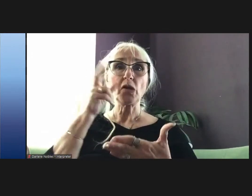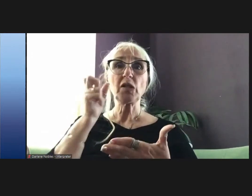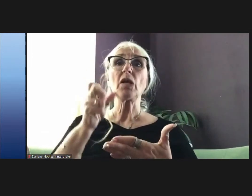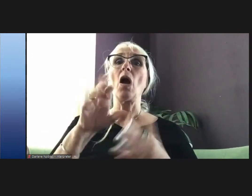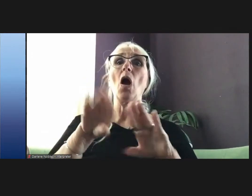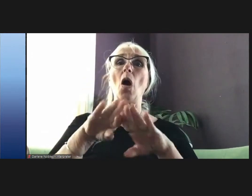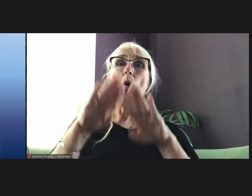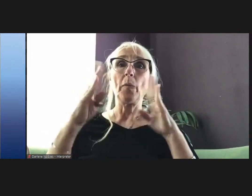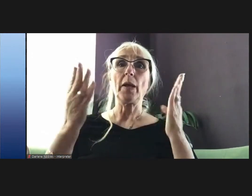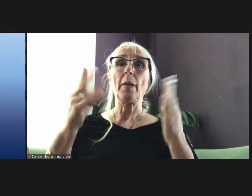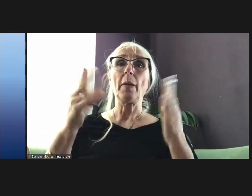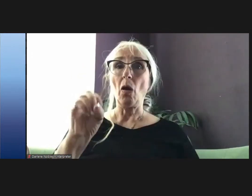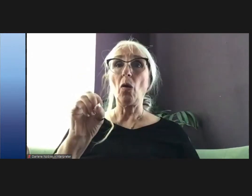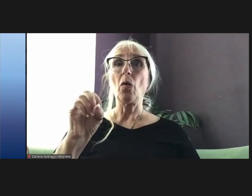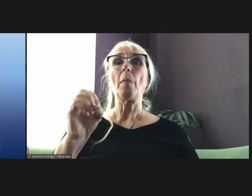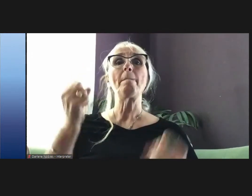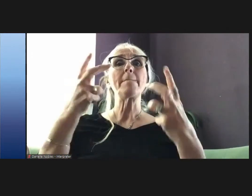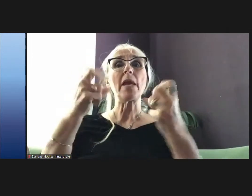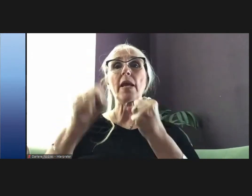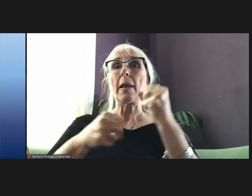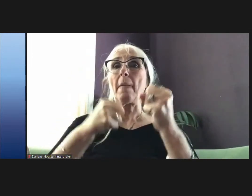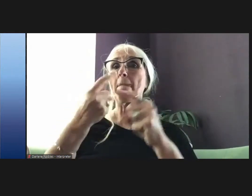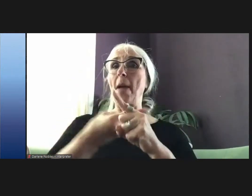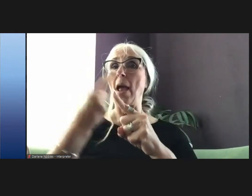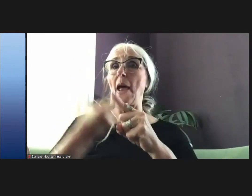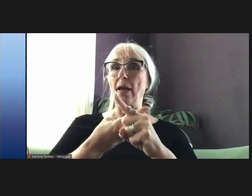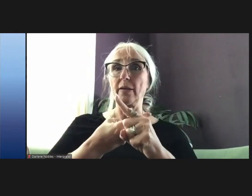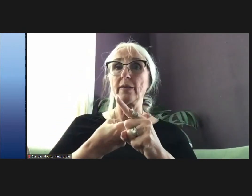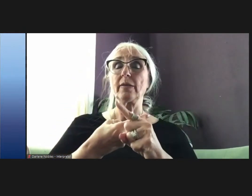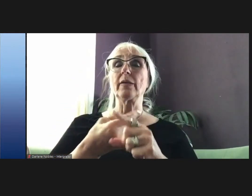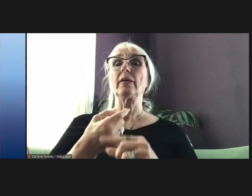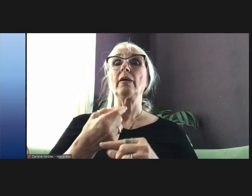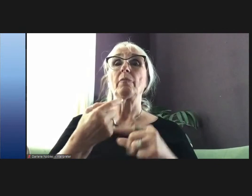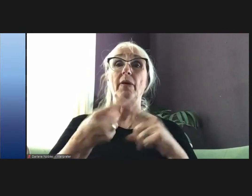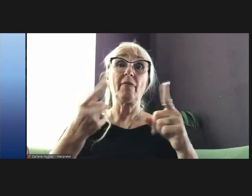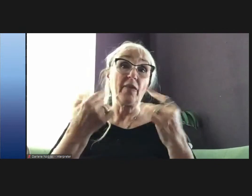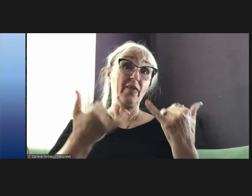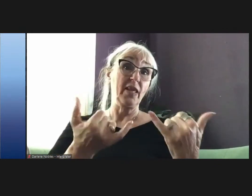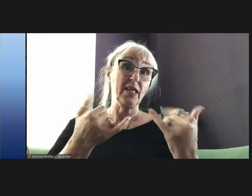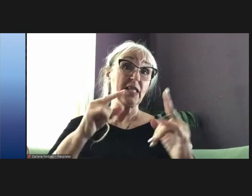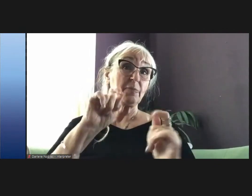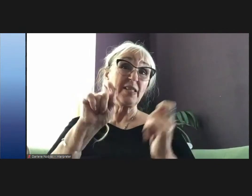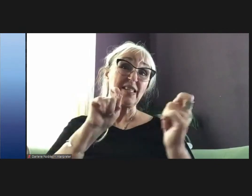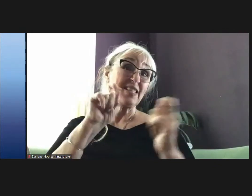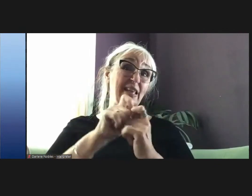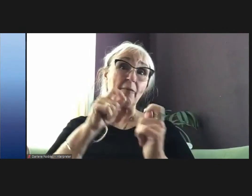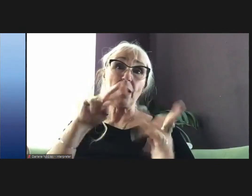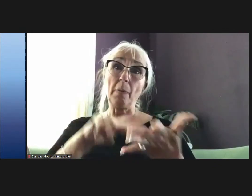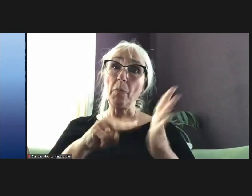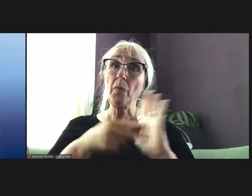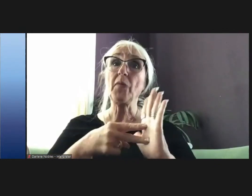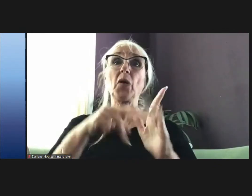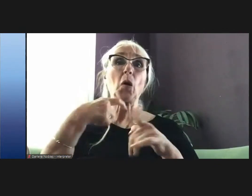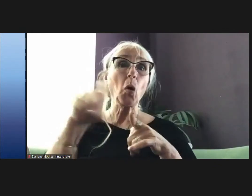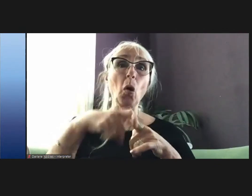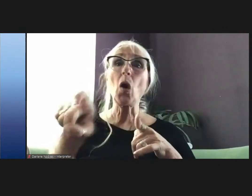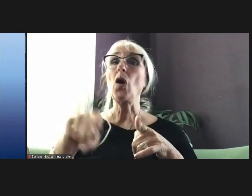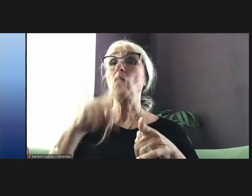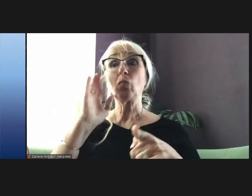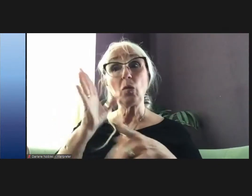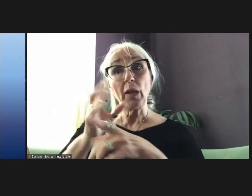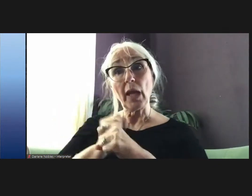several months in advance of year end. They watch them all year, of course, but for this specific purpose, you know, making calls, are we gonna get it? Do we need